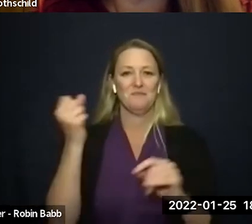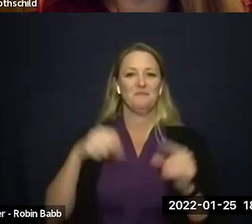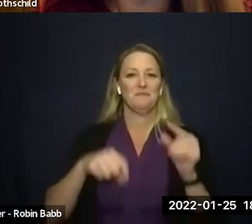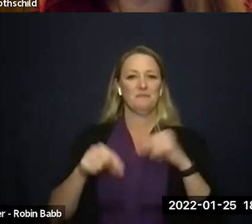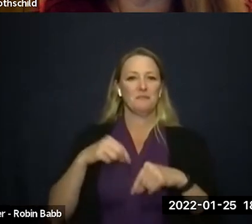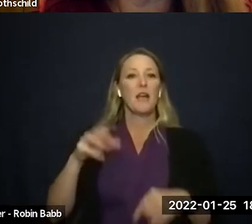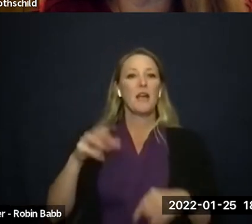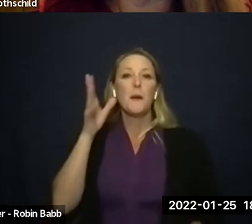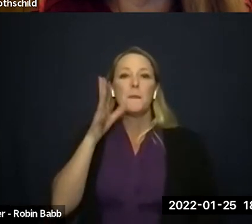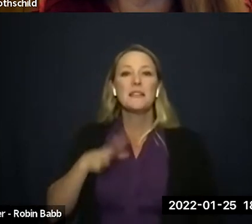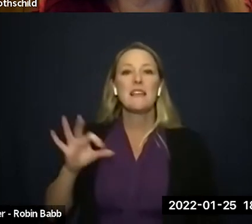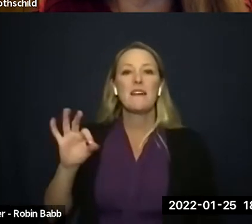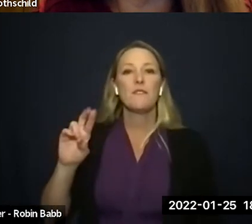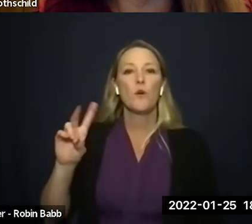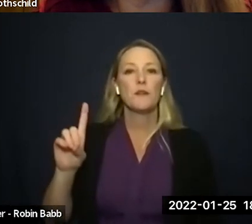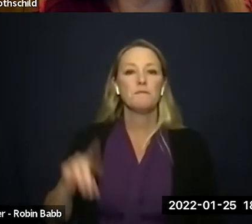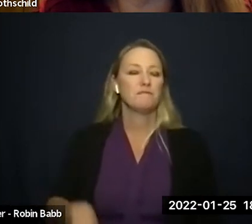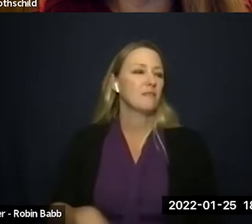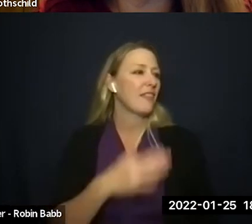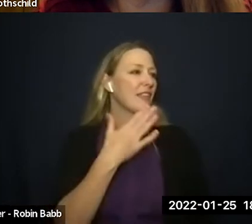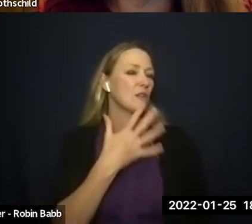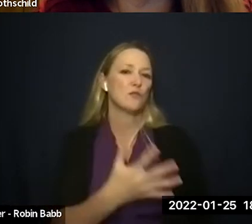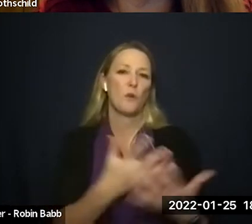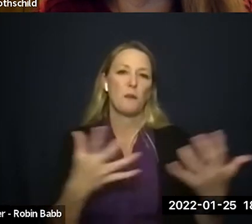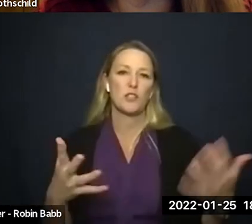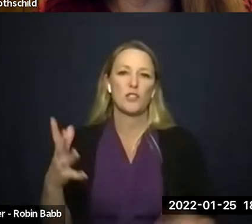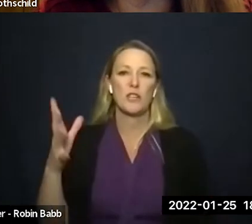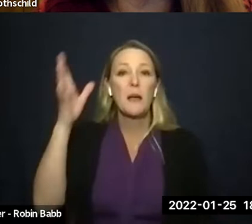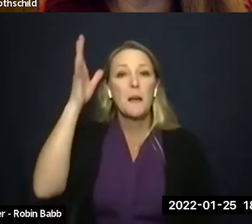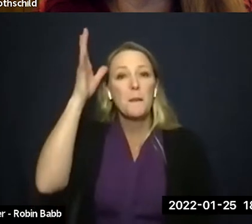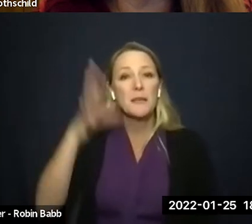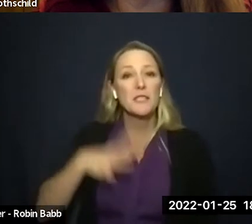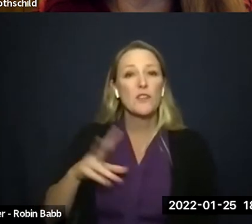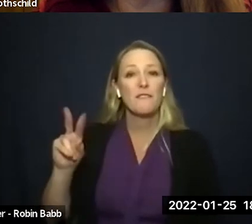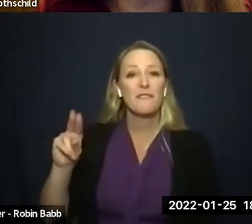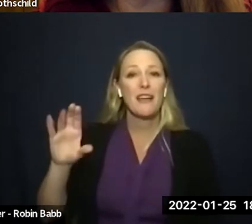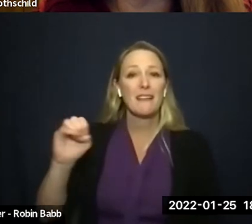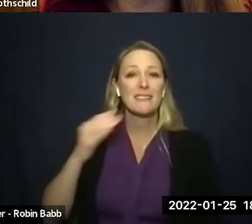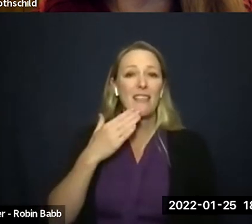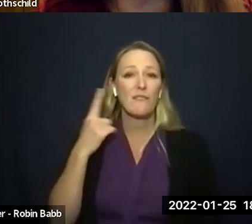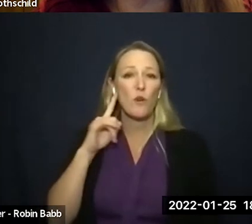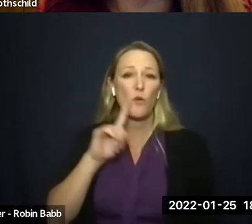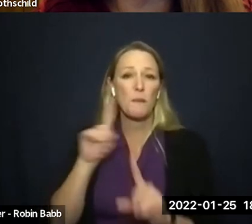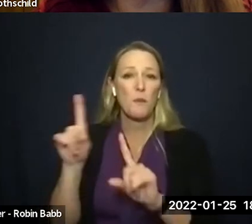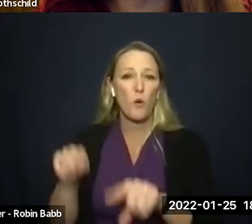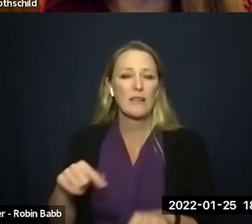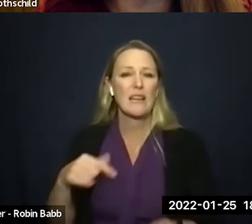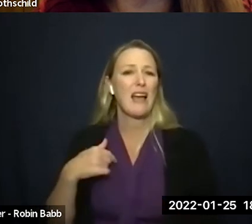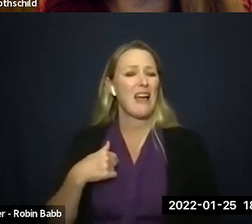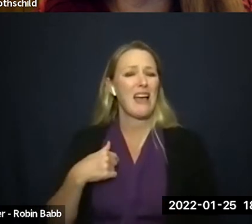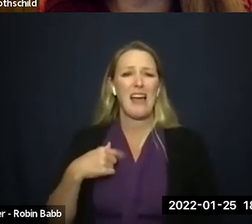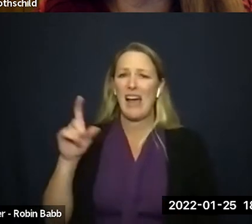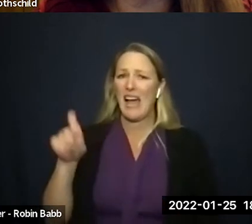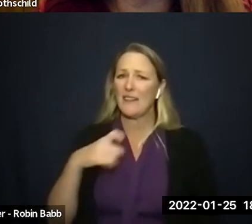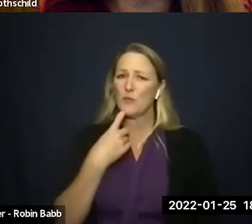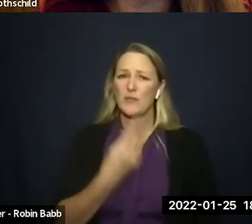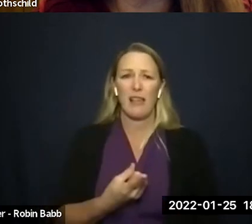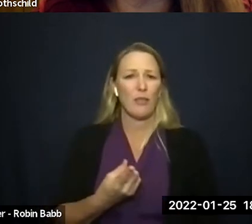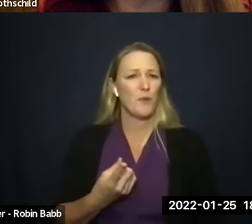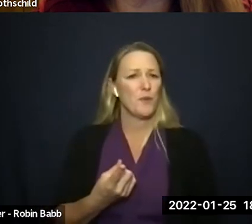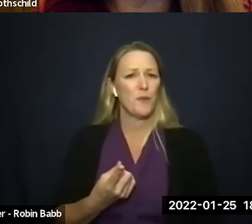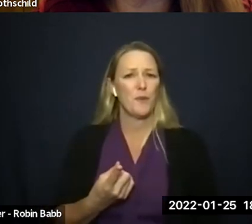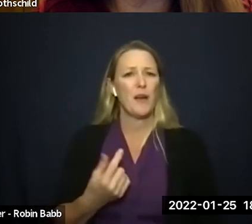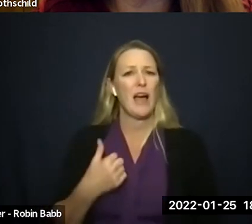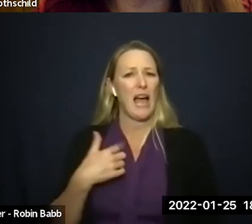miss ford uh thank you so much uh mr vance thank you for the report and i must say that i